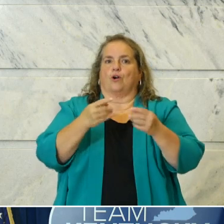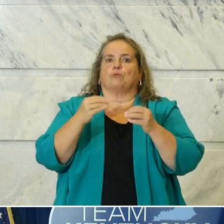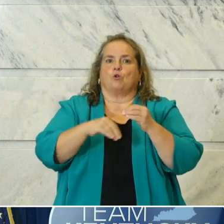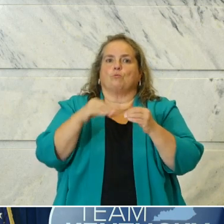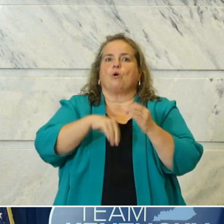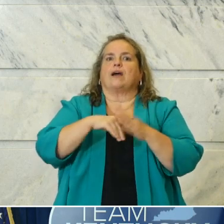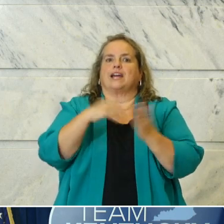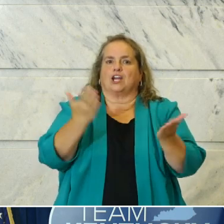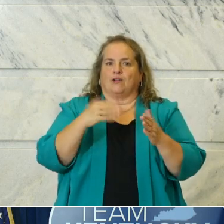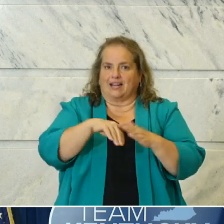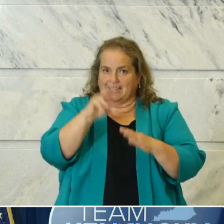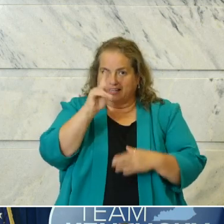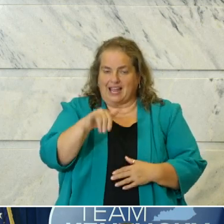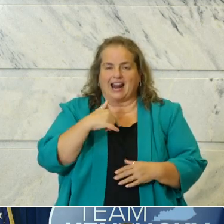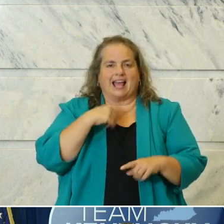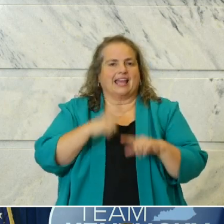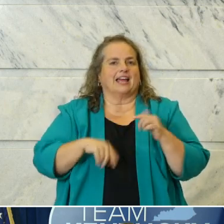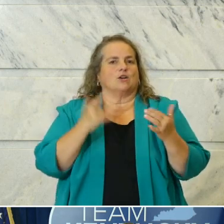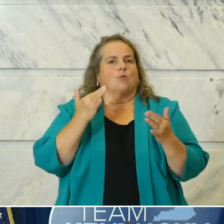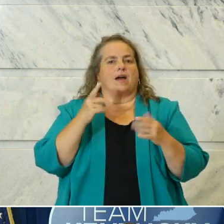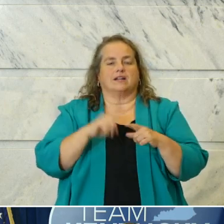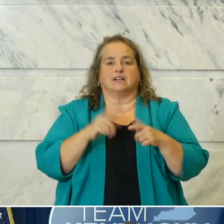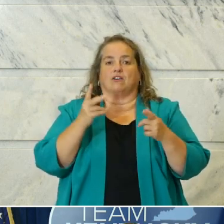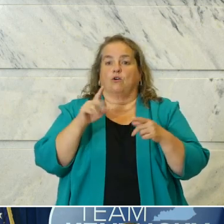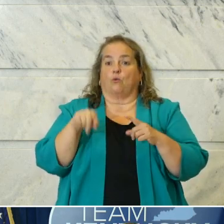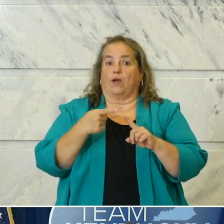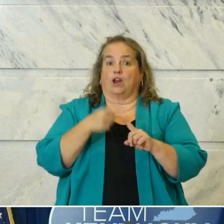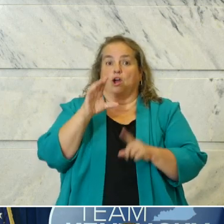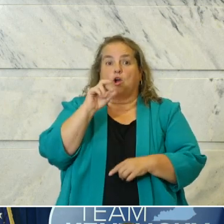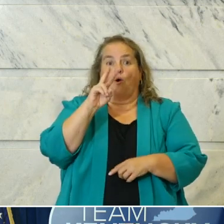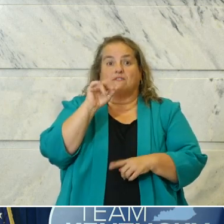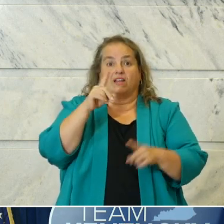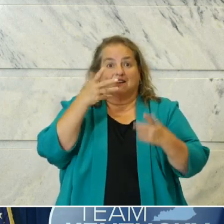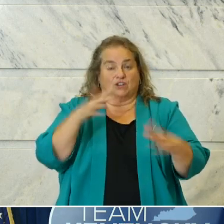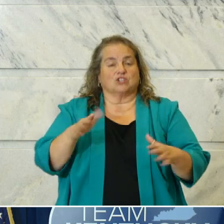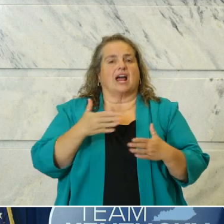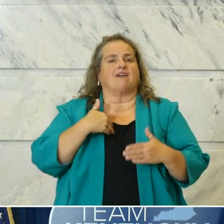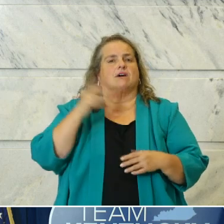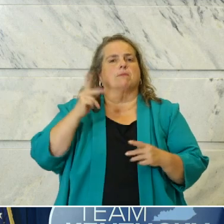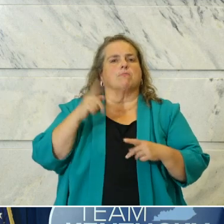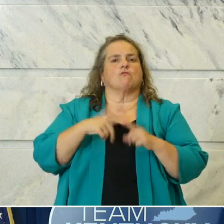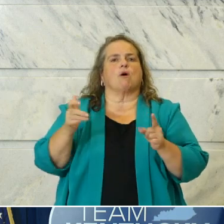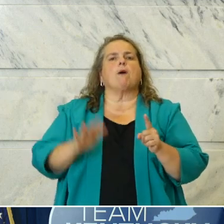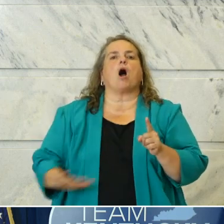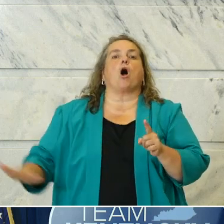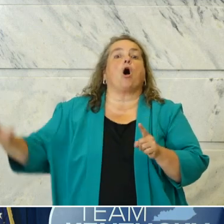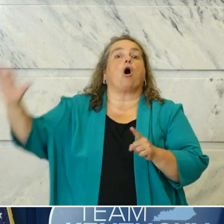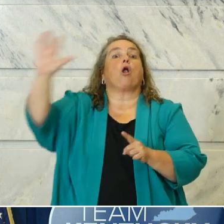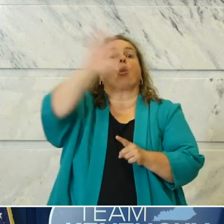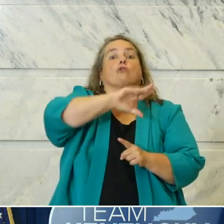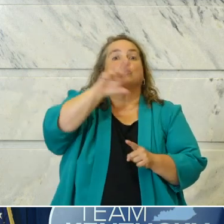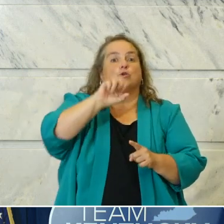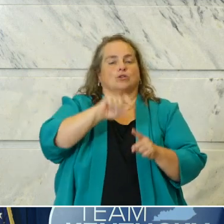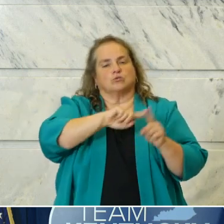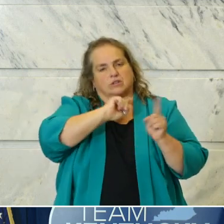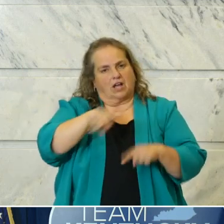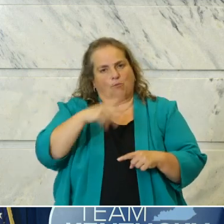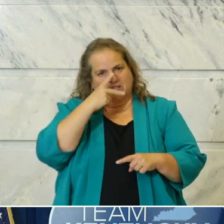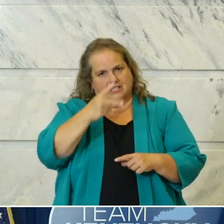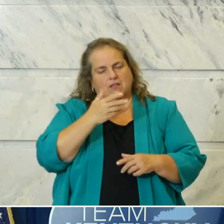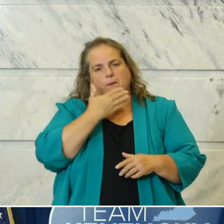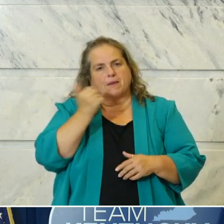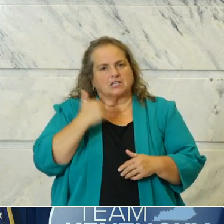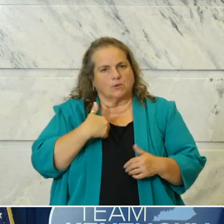until we have gotten past COVID and have people from all over seeing the very best of what we offer. But 5 Kentucky